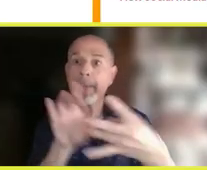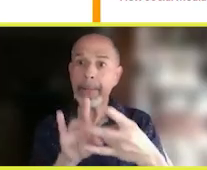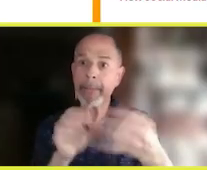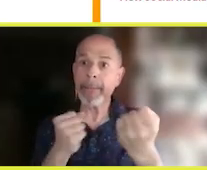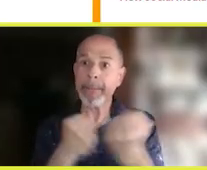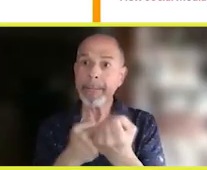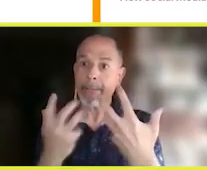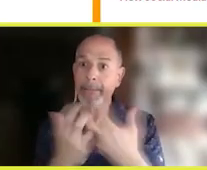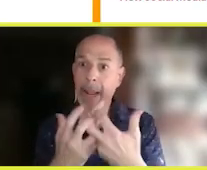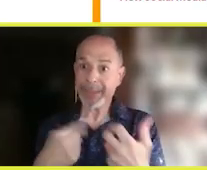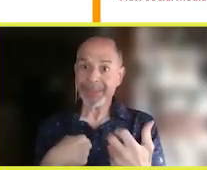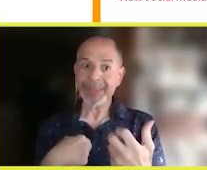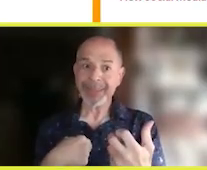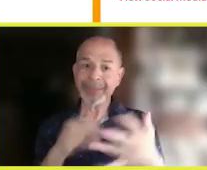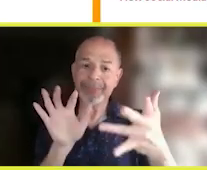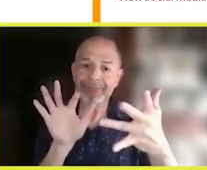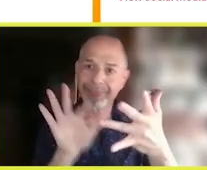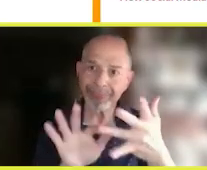PSA stands for.